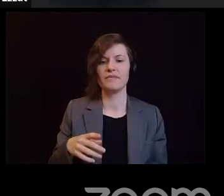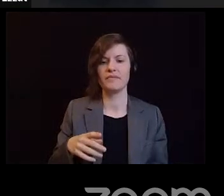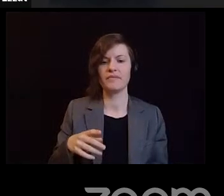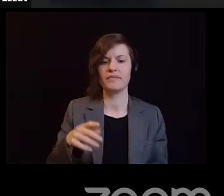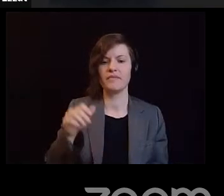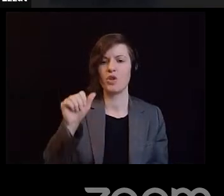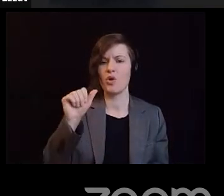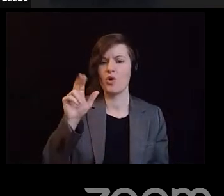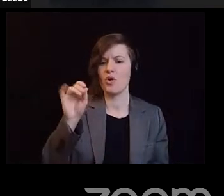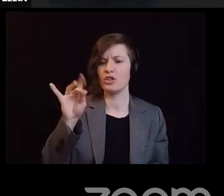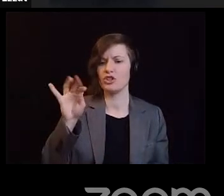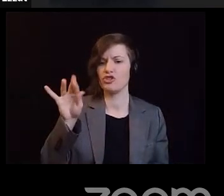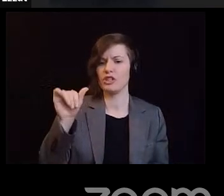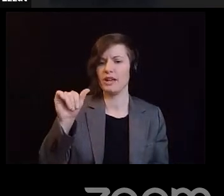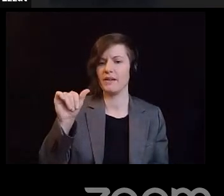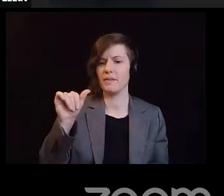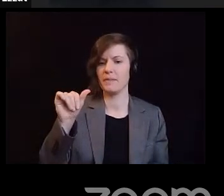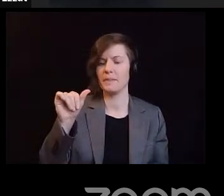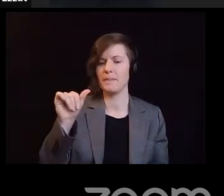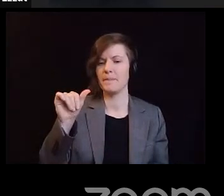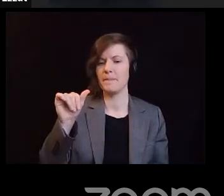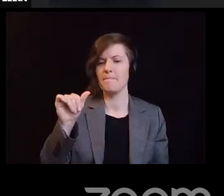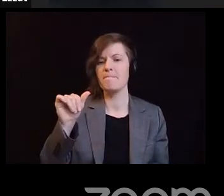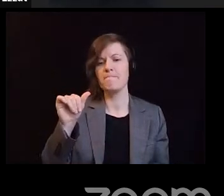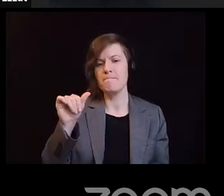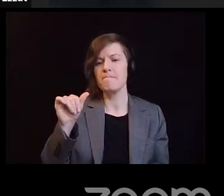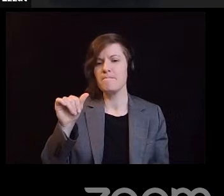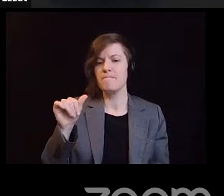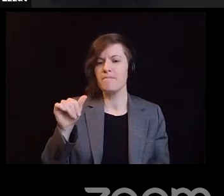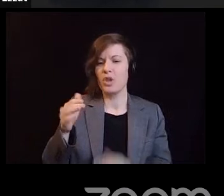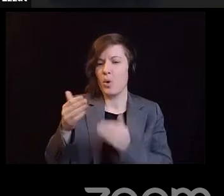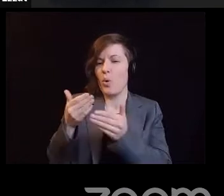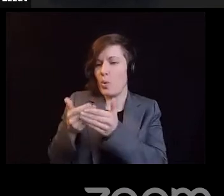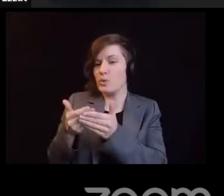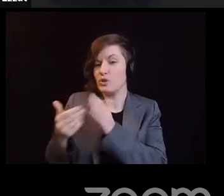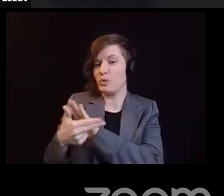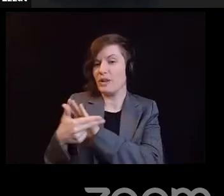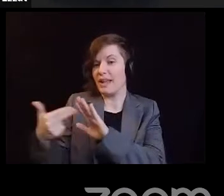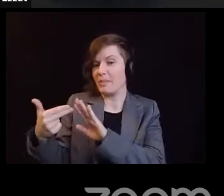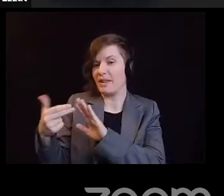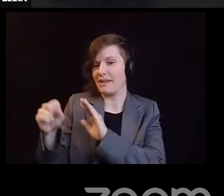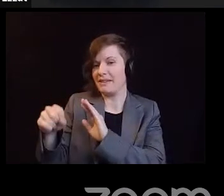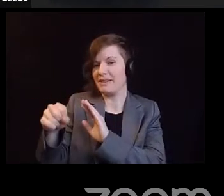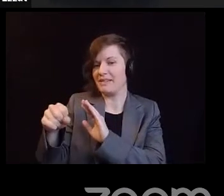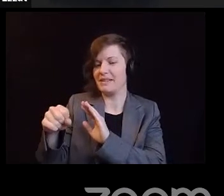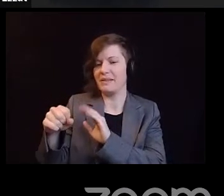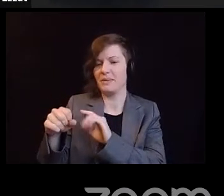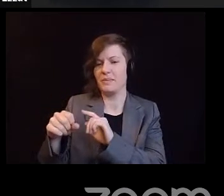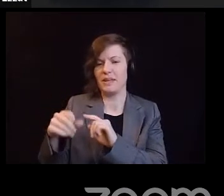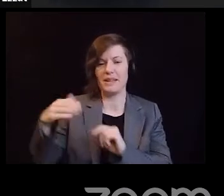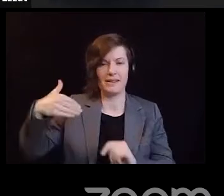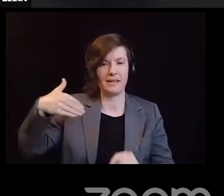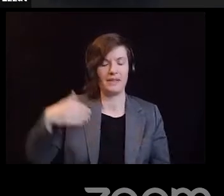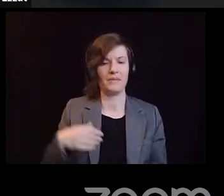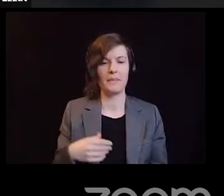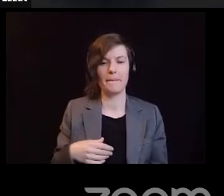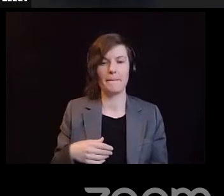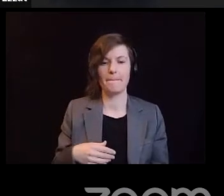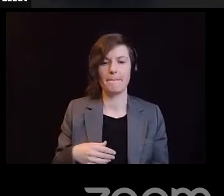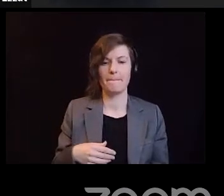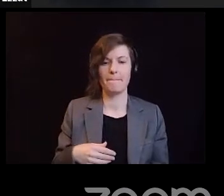yet. The drawbacks are many. I mean, I think, you know, we've talked quite a bit about the number of exiles and